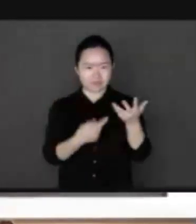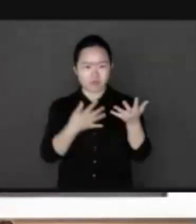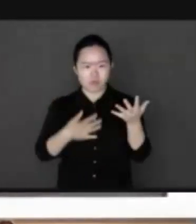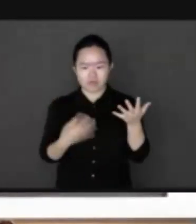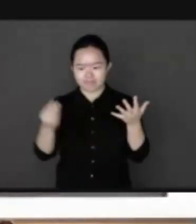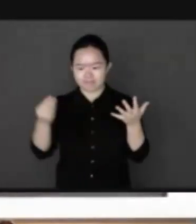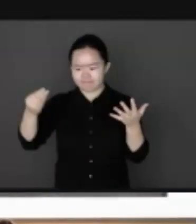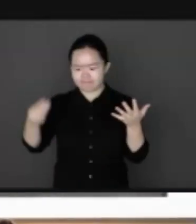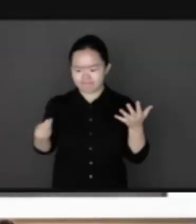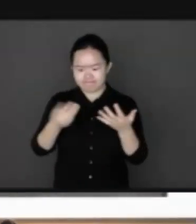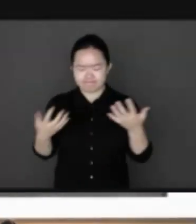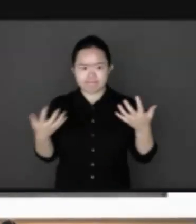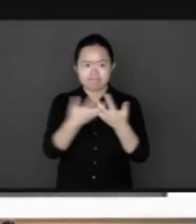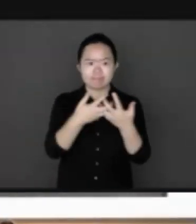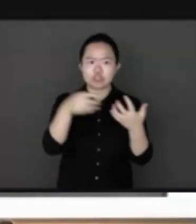now